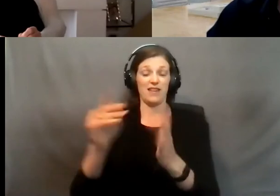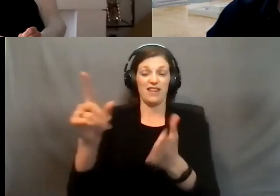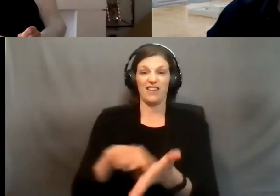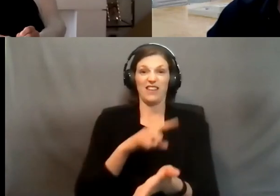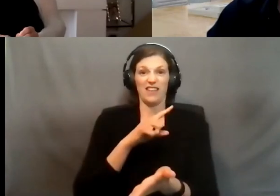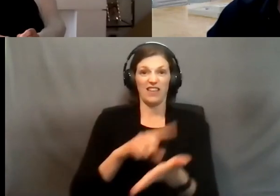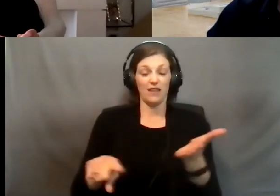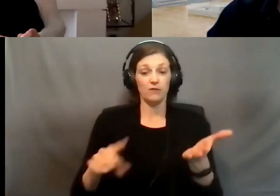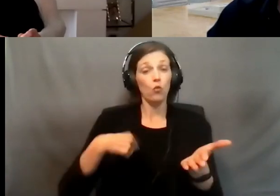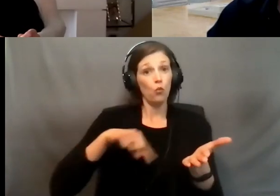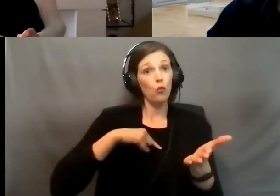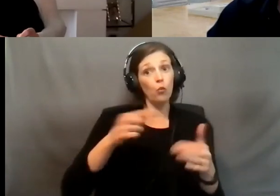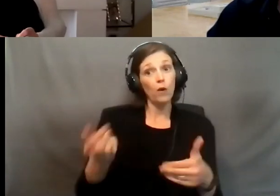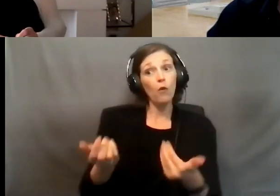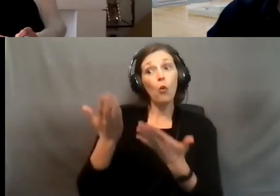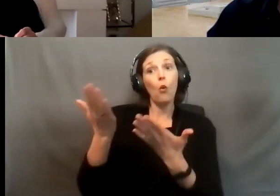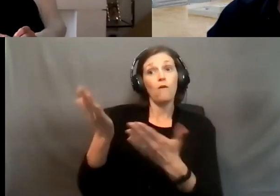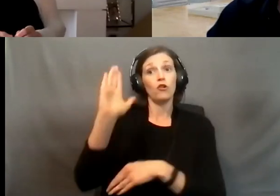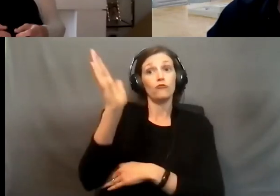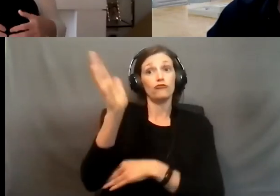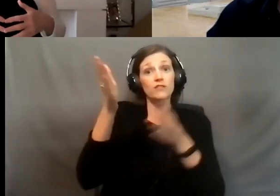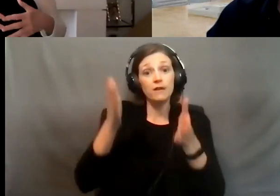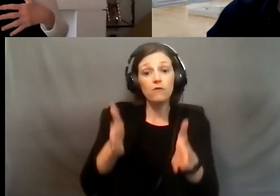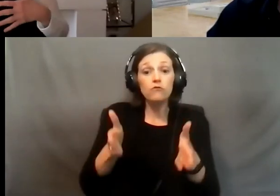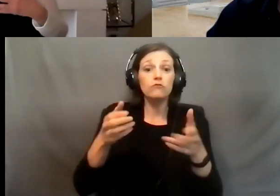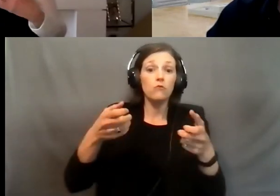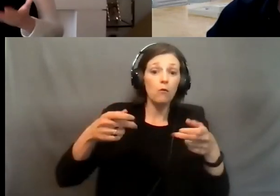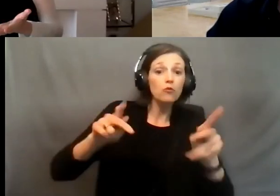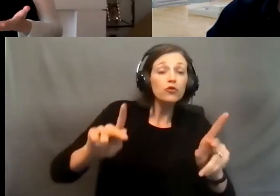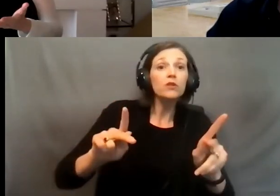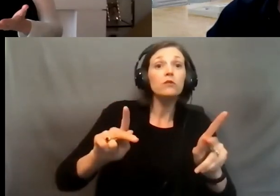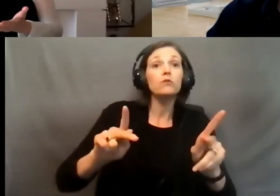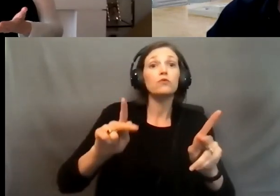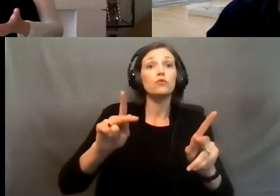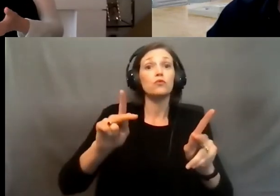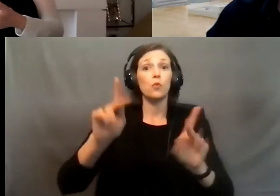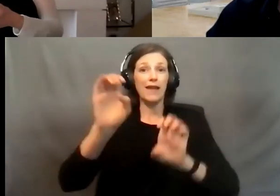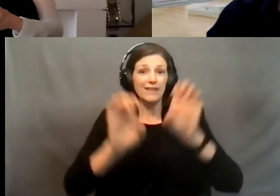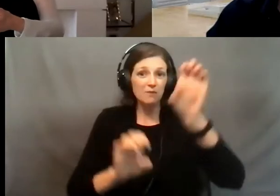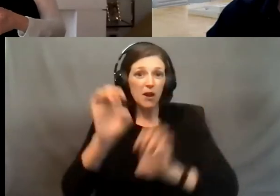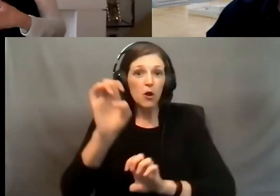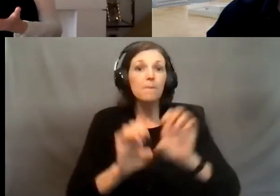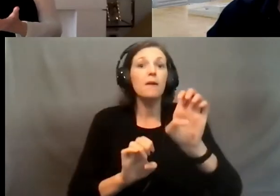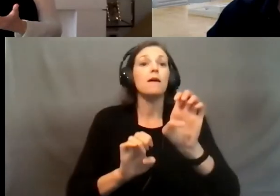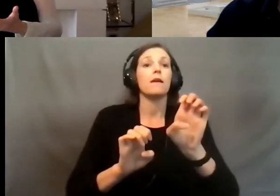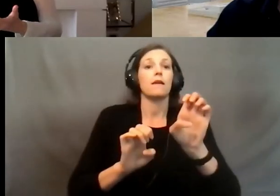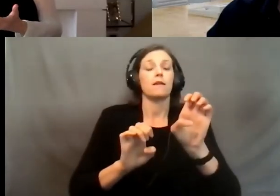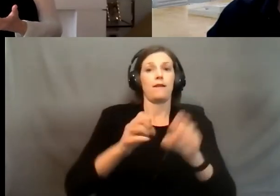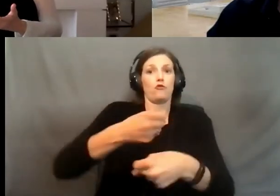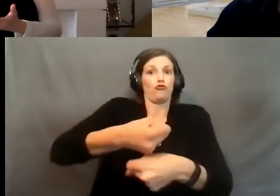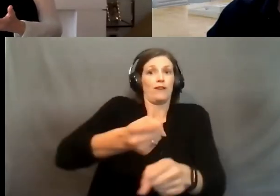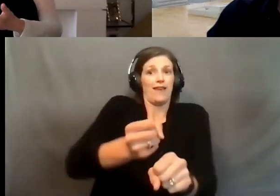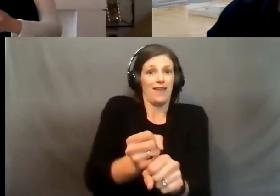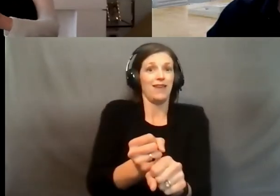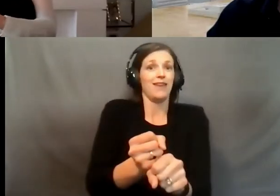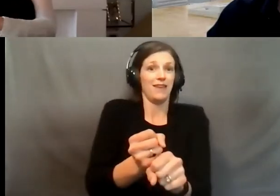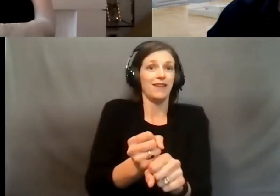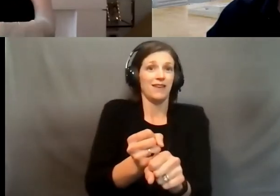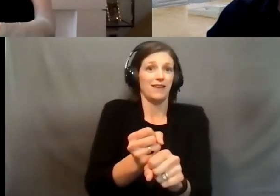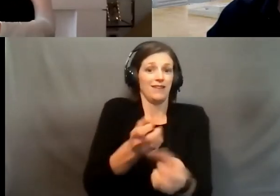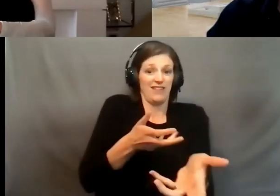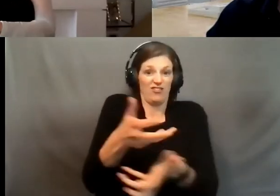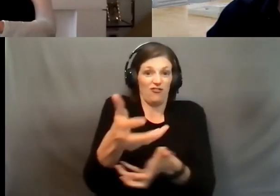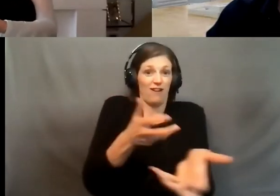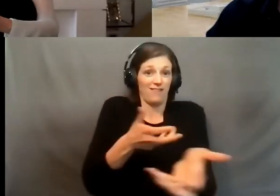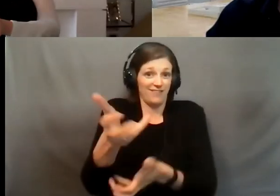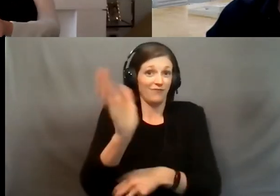we offered presenters an opportunity to experiment and create an interactive